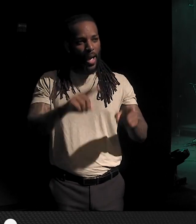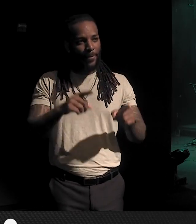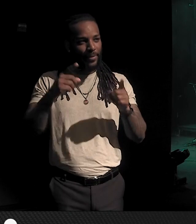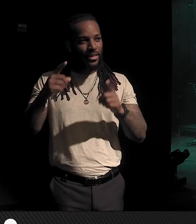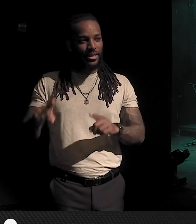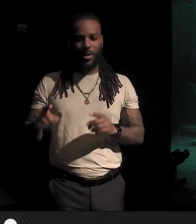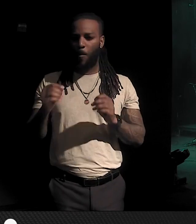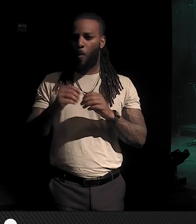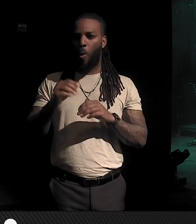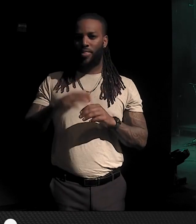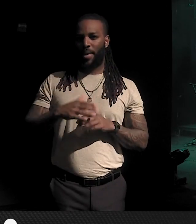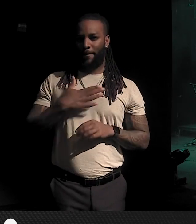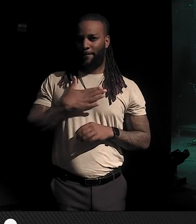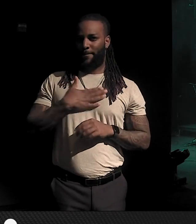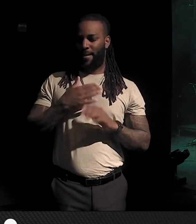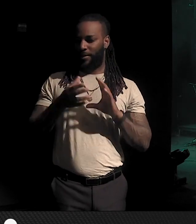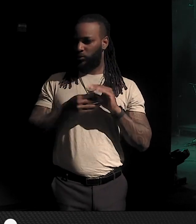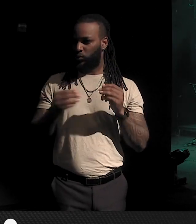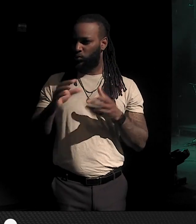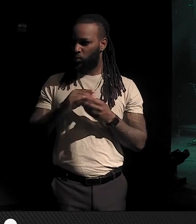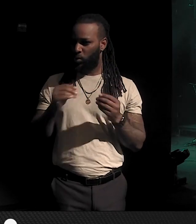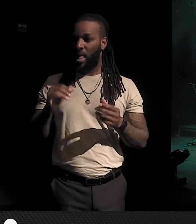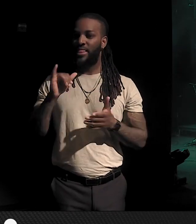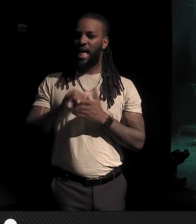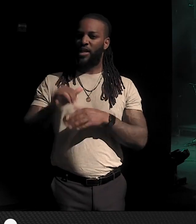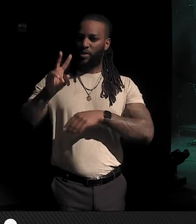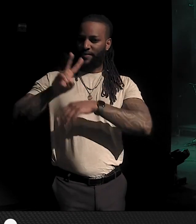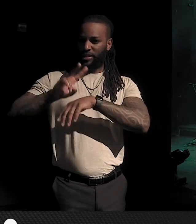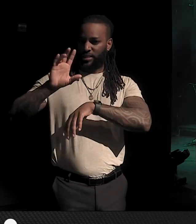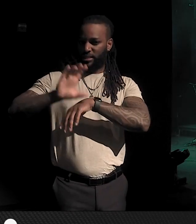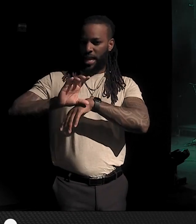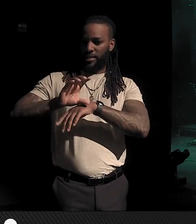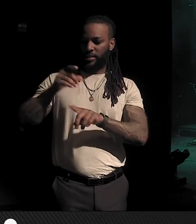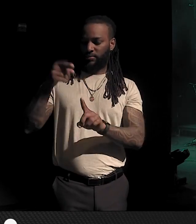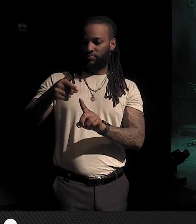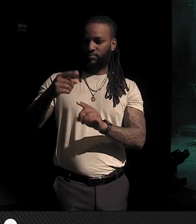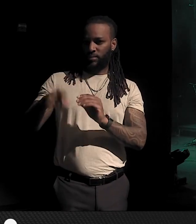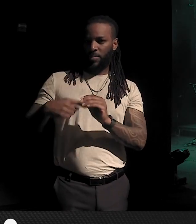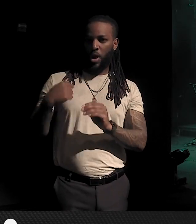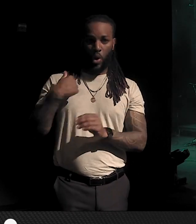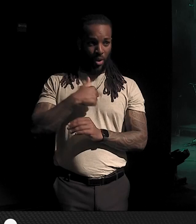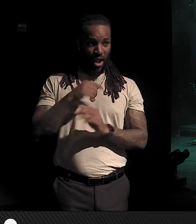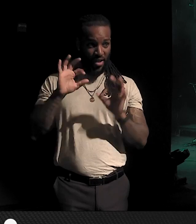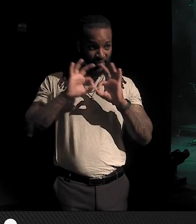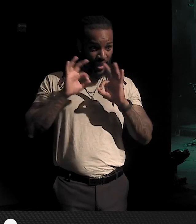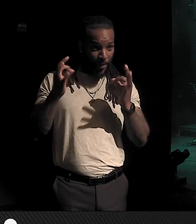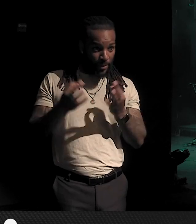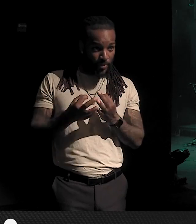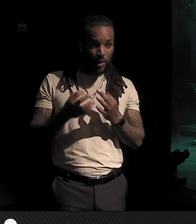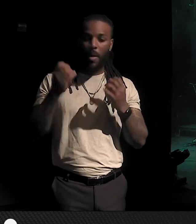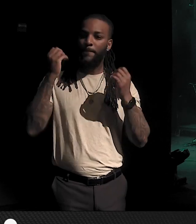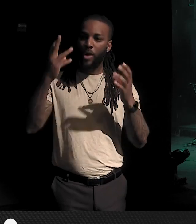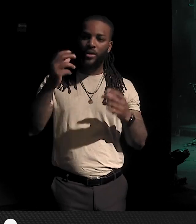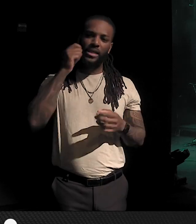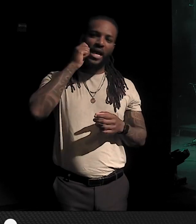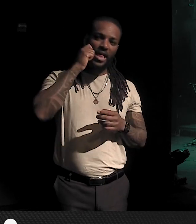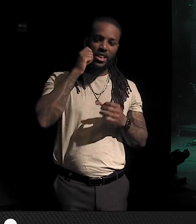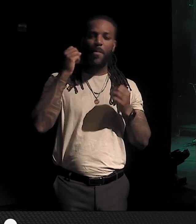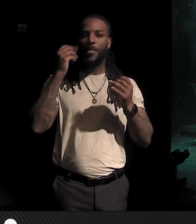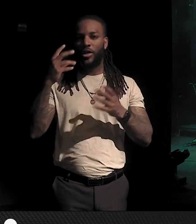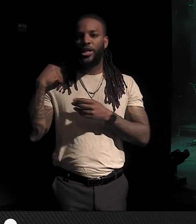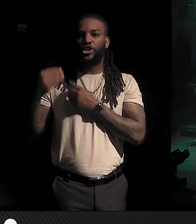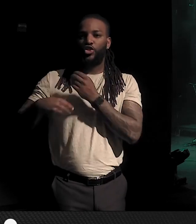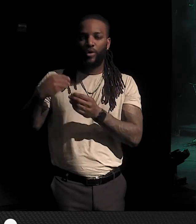just my story? And that's what Vineyard is about. We're a family. We're a multi-ethnic,